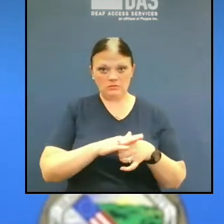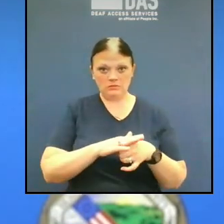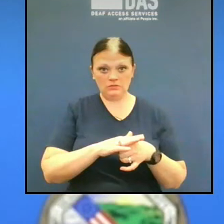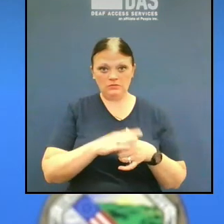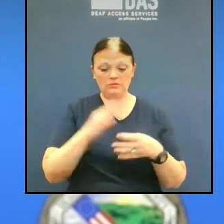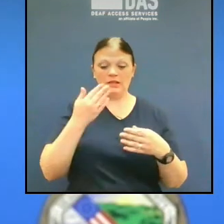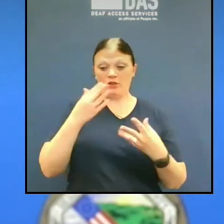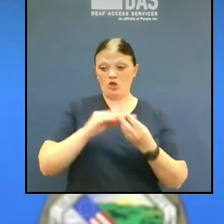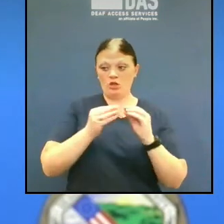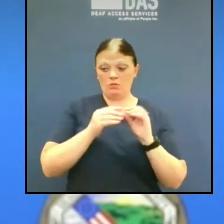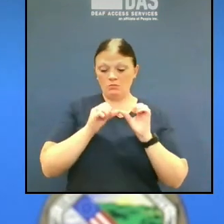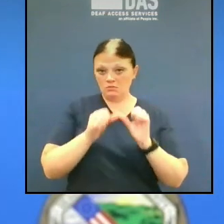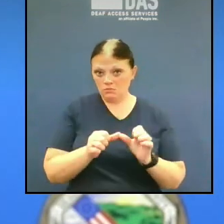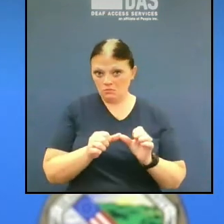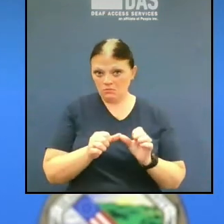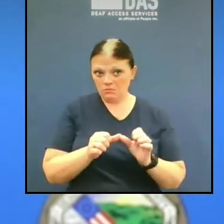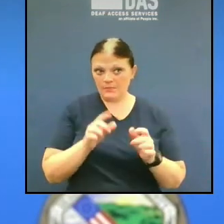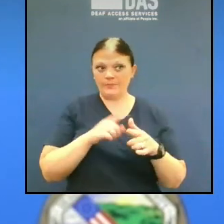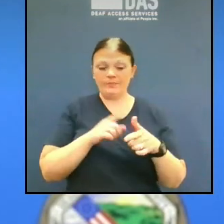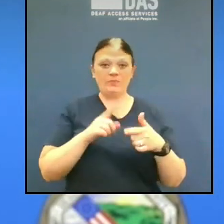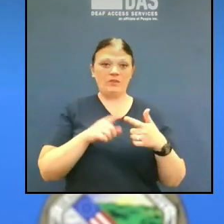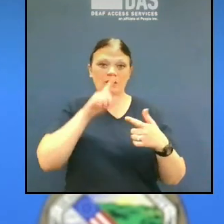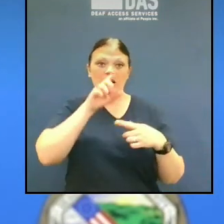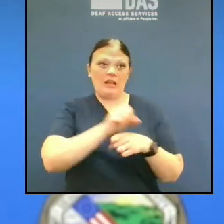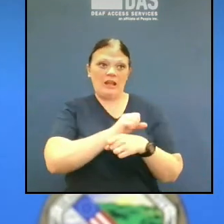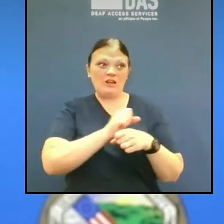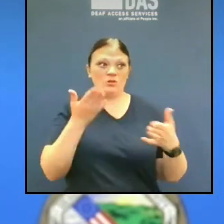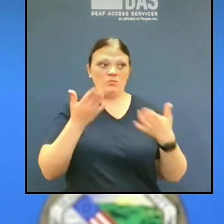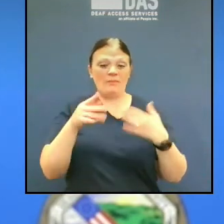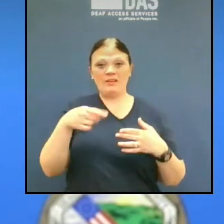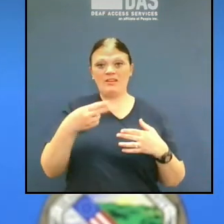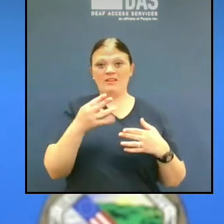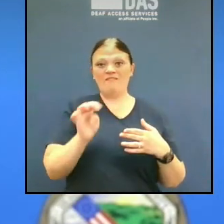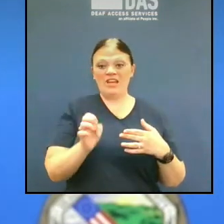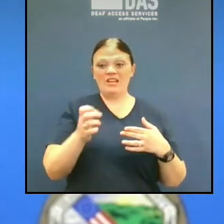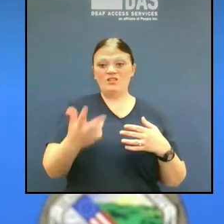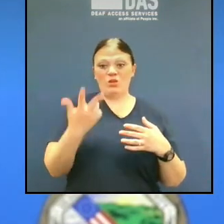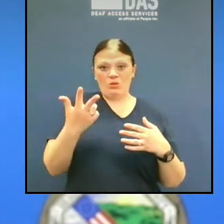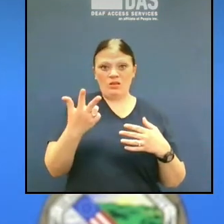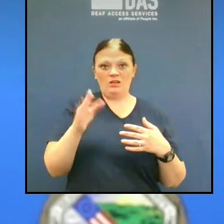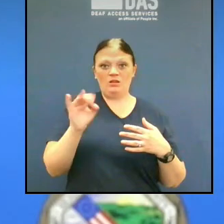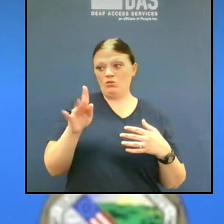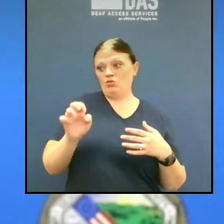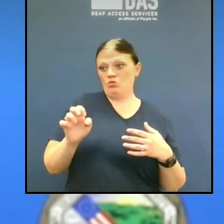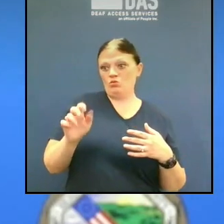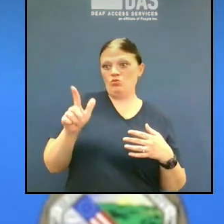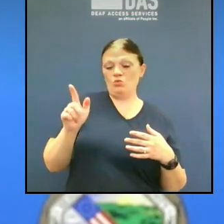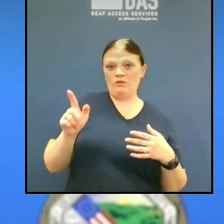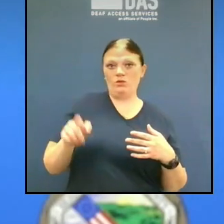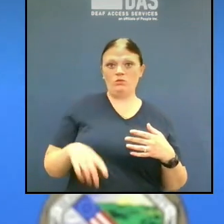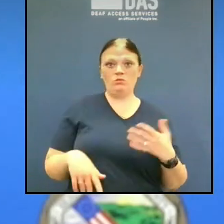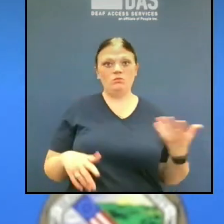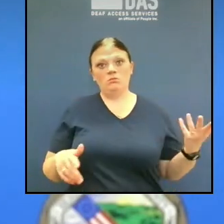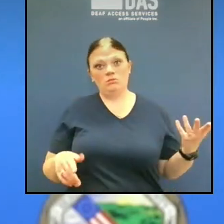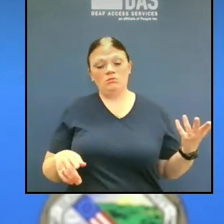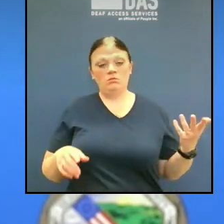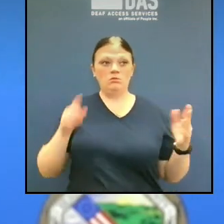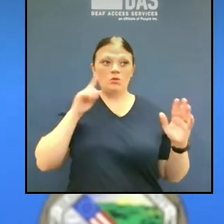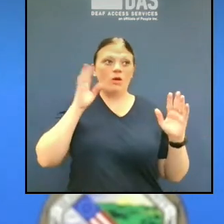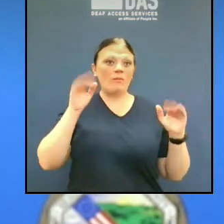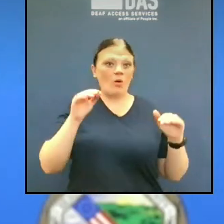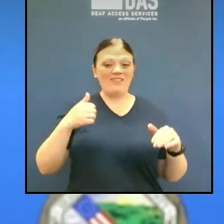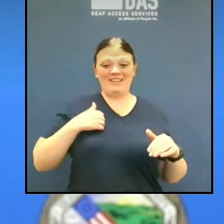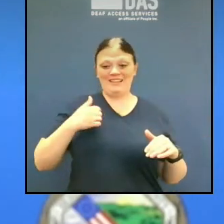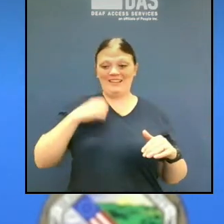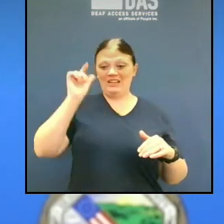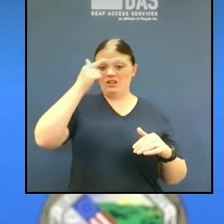and good numbers continue, we will actually be, in all likelihood, in phase 3 by June 21st. So I'm hopeful that the Canadian